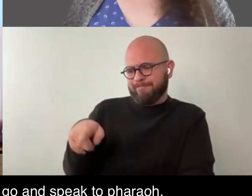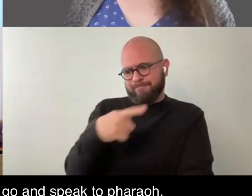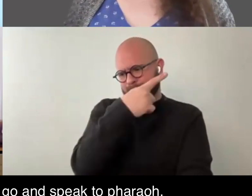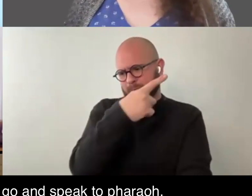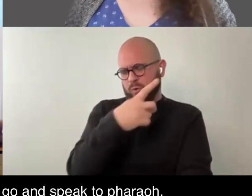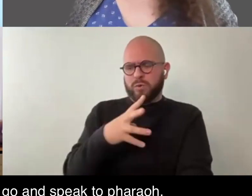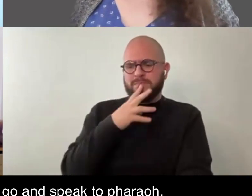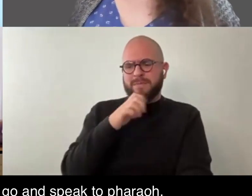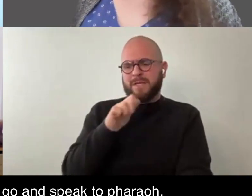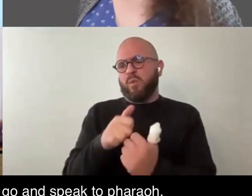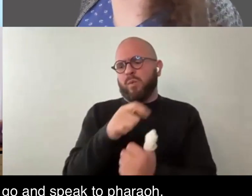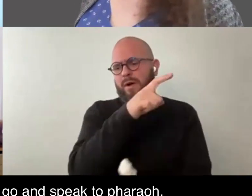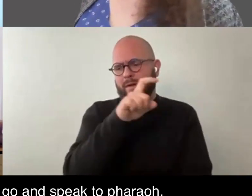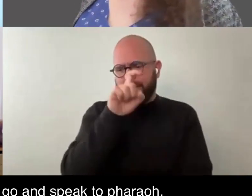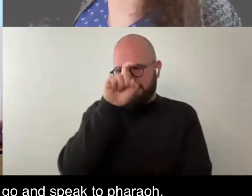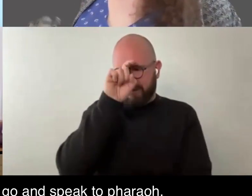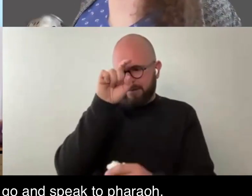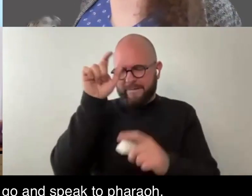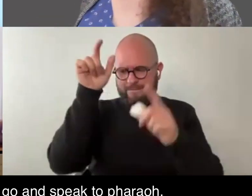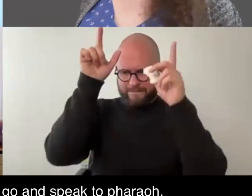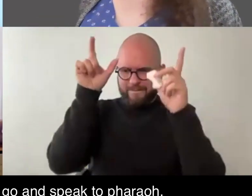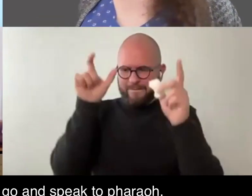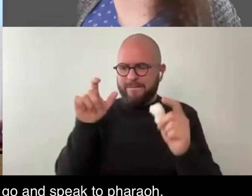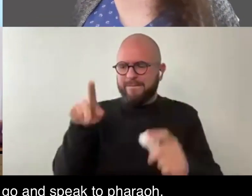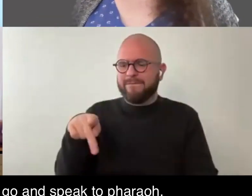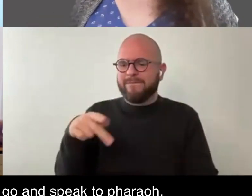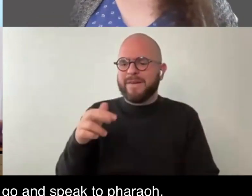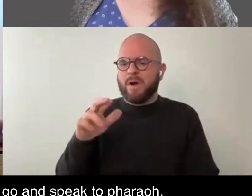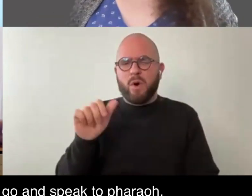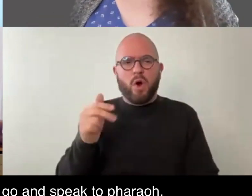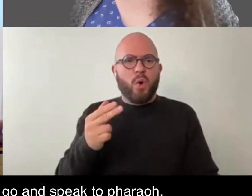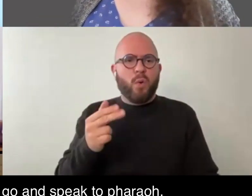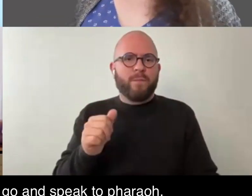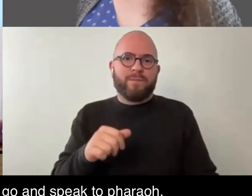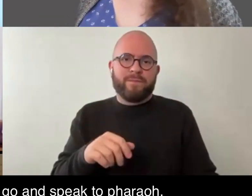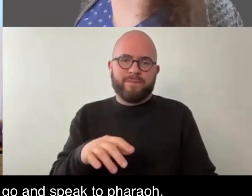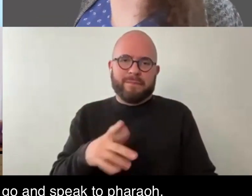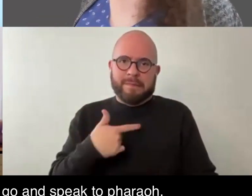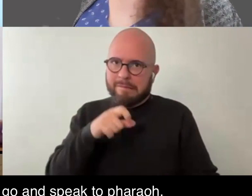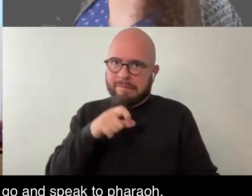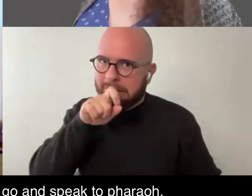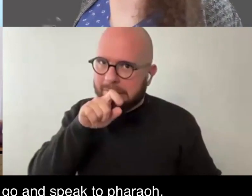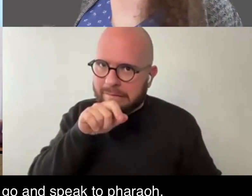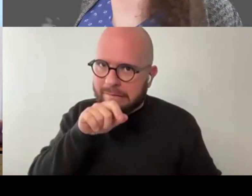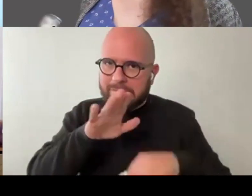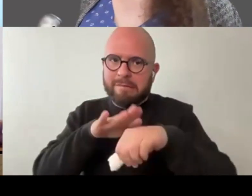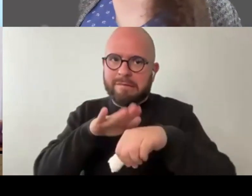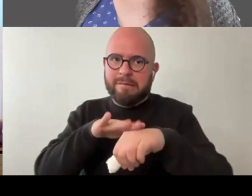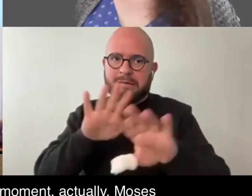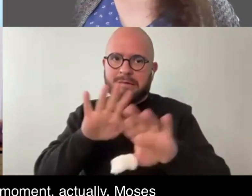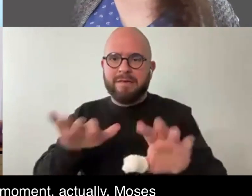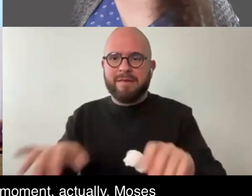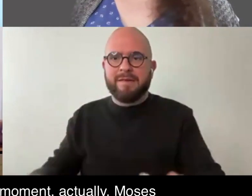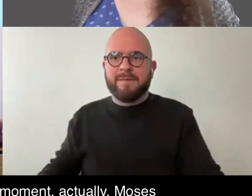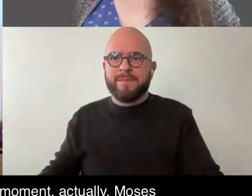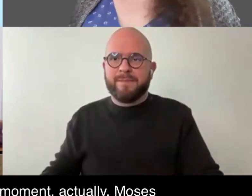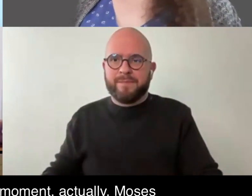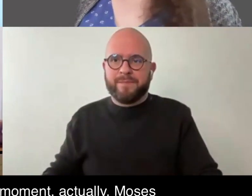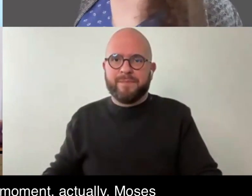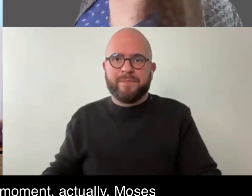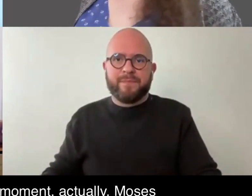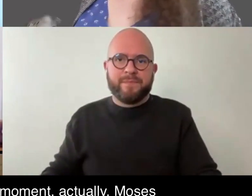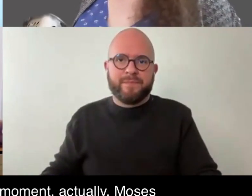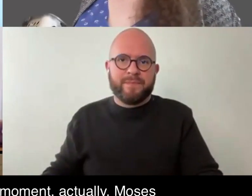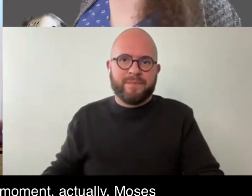Pharaoh. And Moses says, spoiler alert, Moses says no, right? I mean, it's an